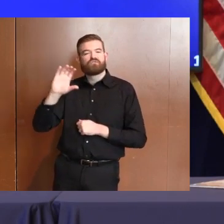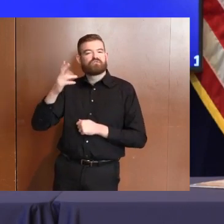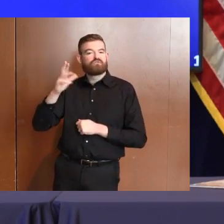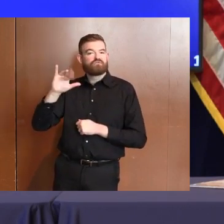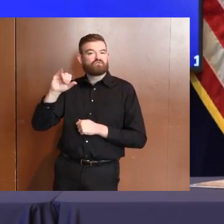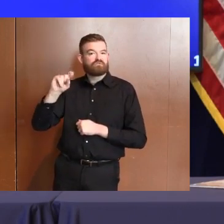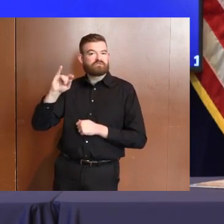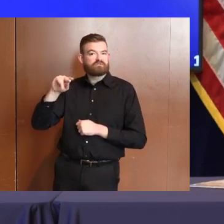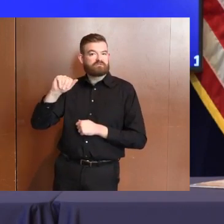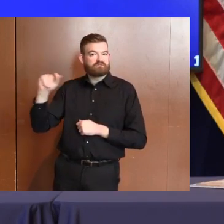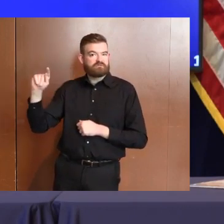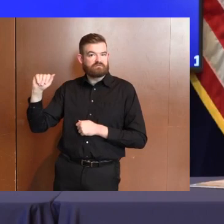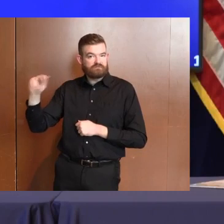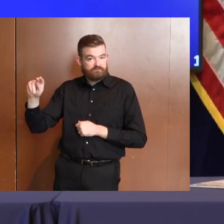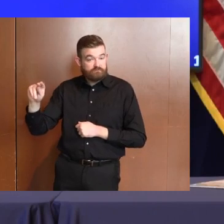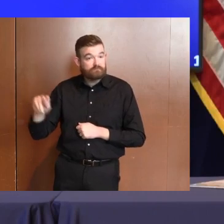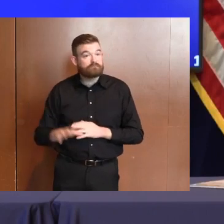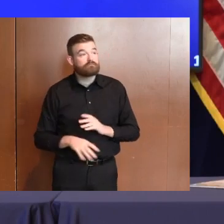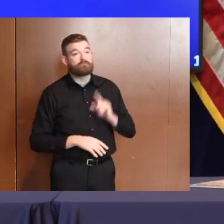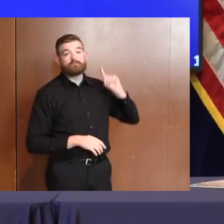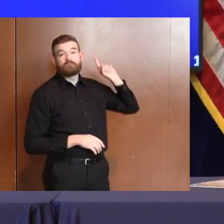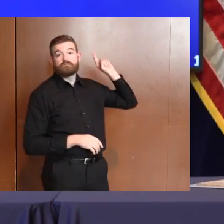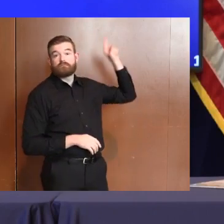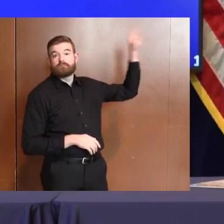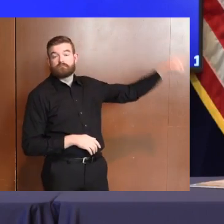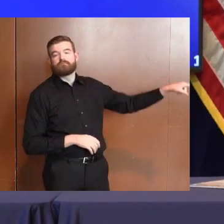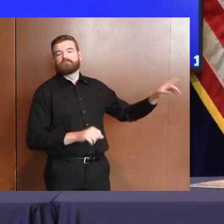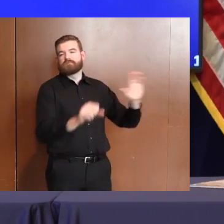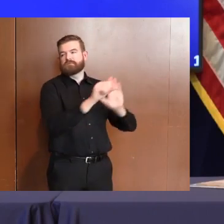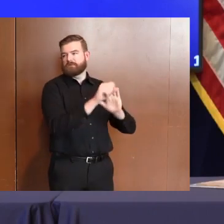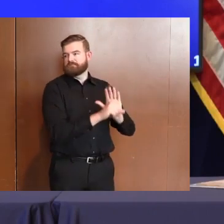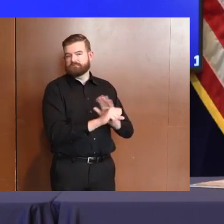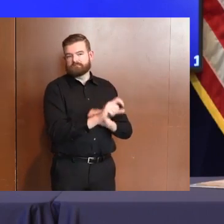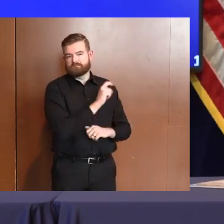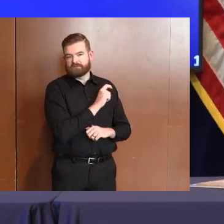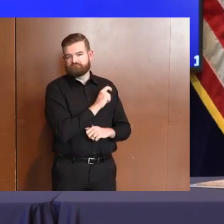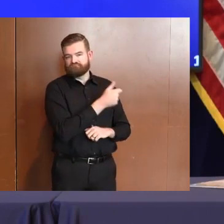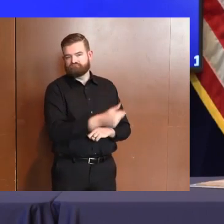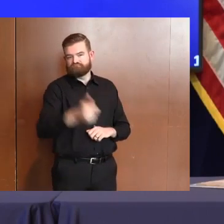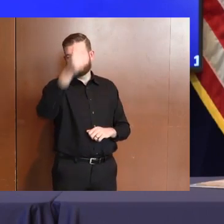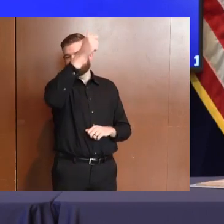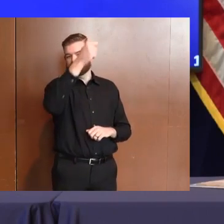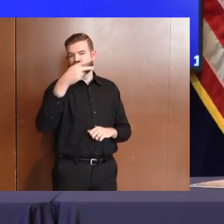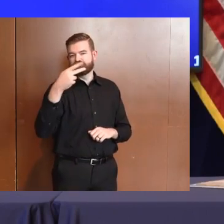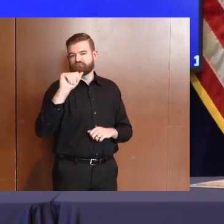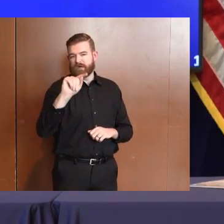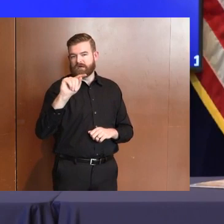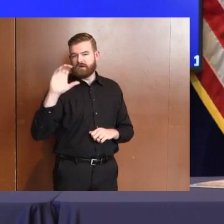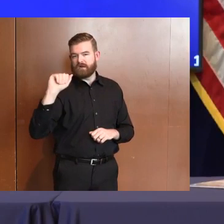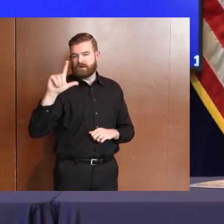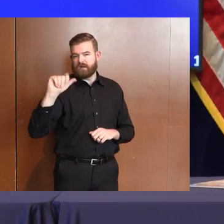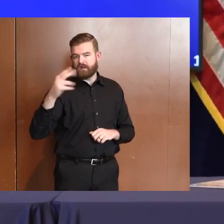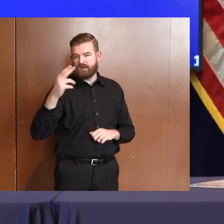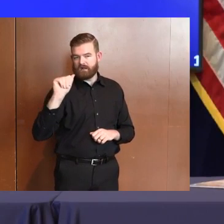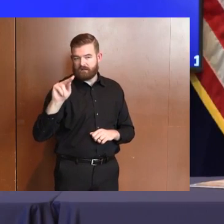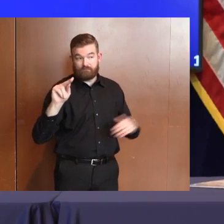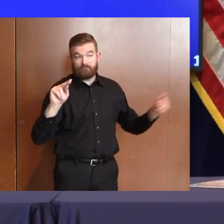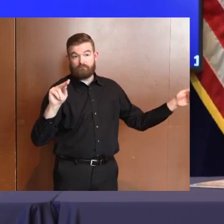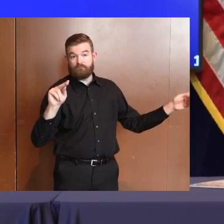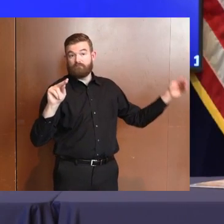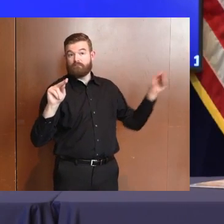far left, another familiar face, State Police Superintendent, Colonel Pat Callahan. And to my immediate left, representing